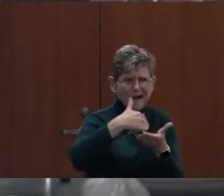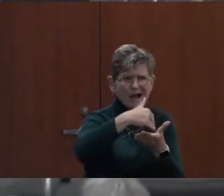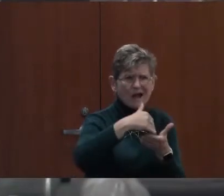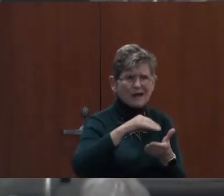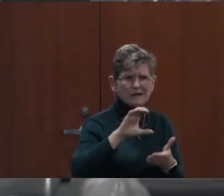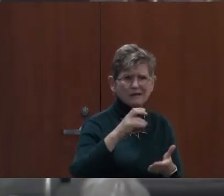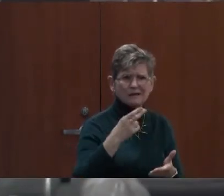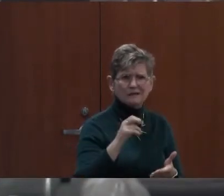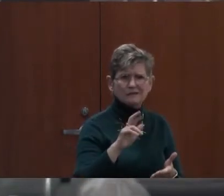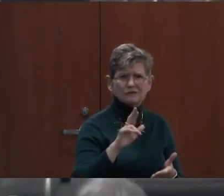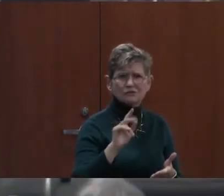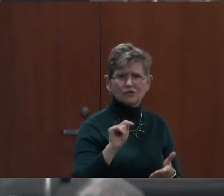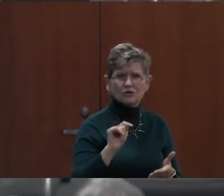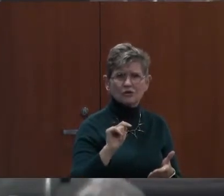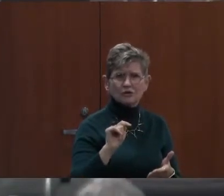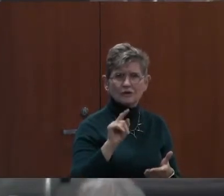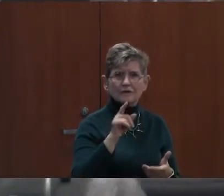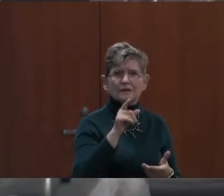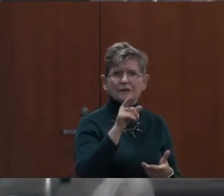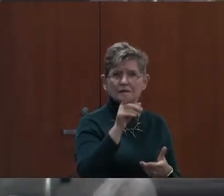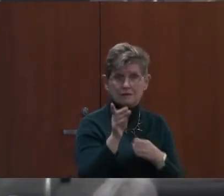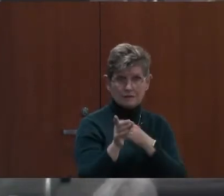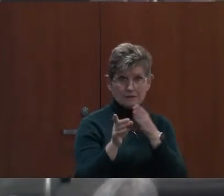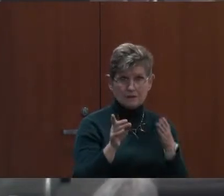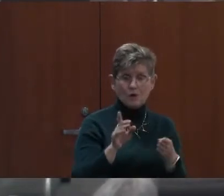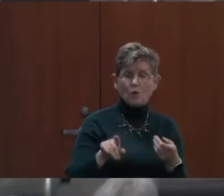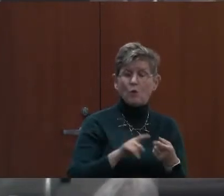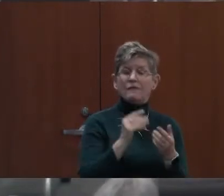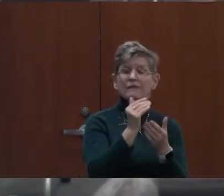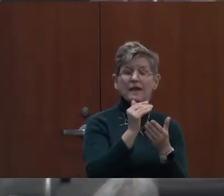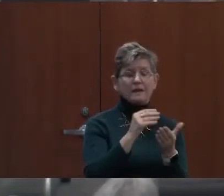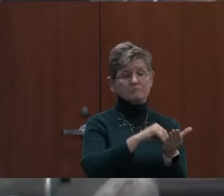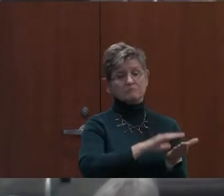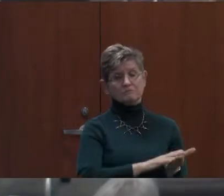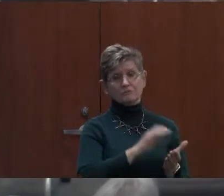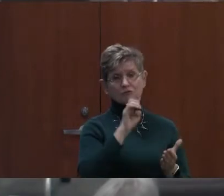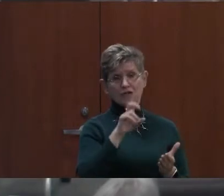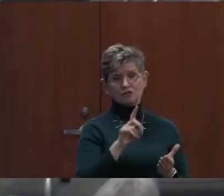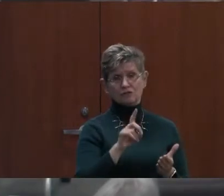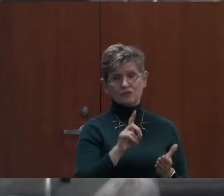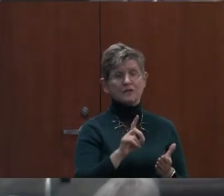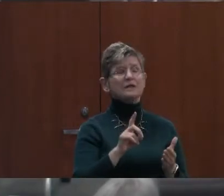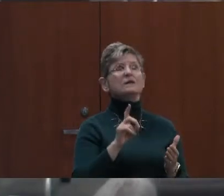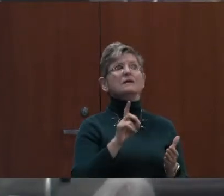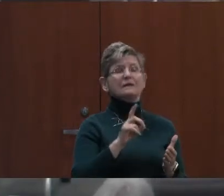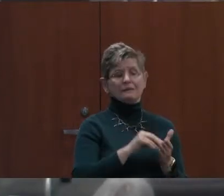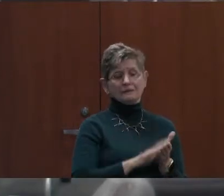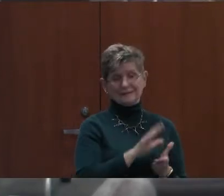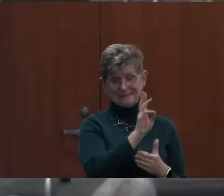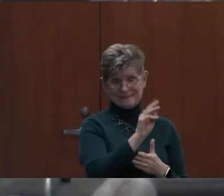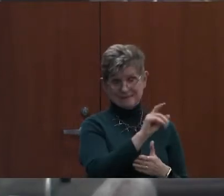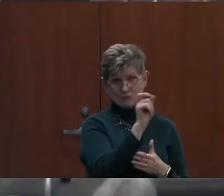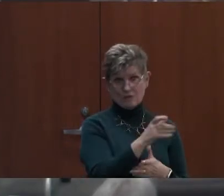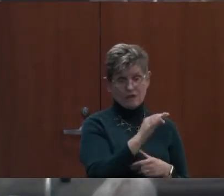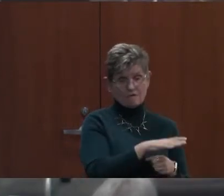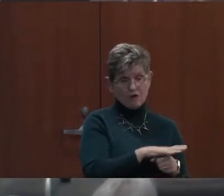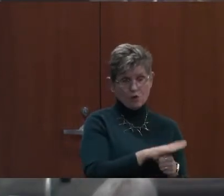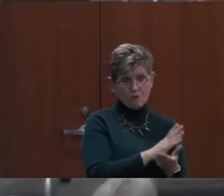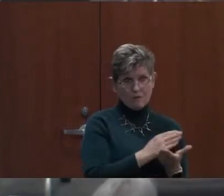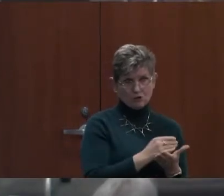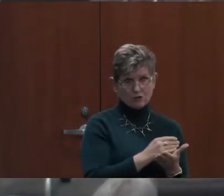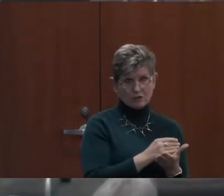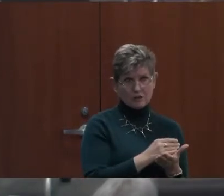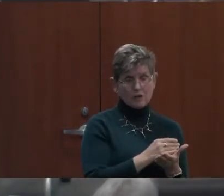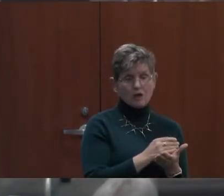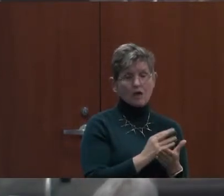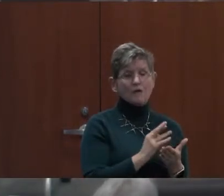they, when they list education, they do. At one time, the Board of Education was 60% of the local budget, and over